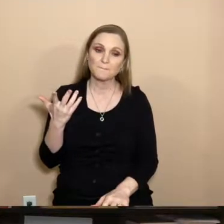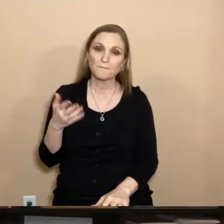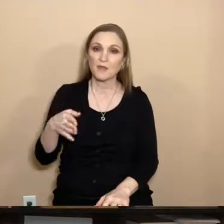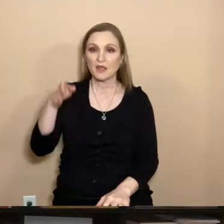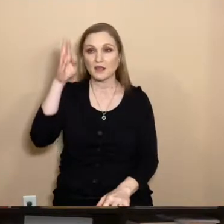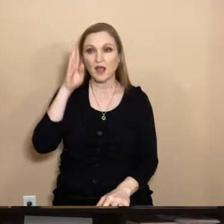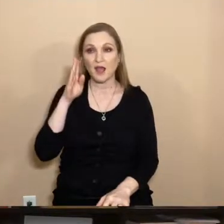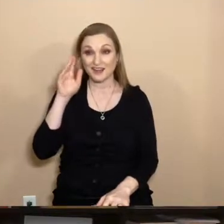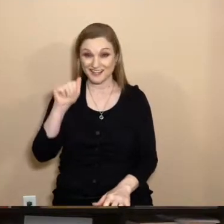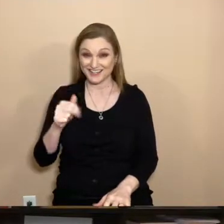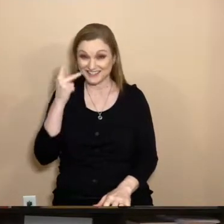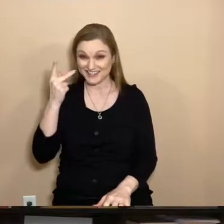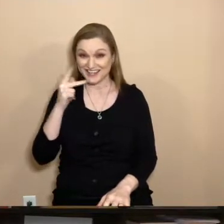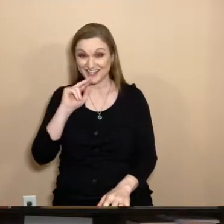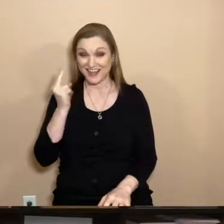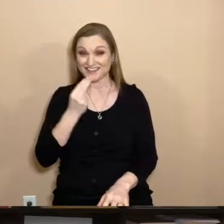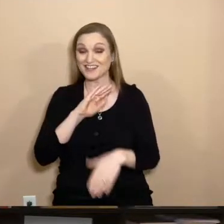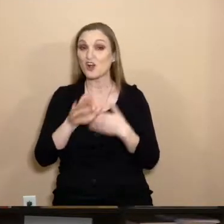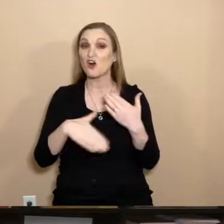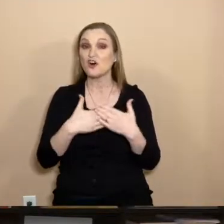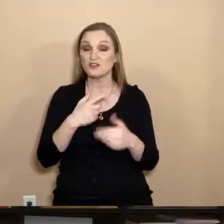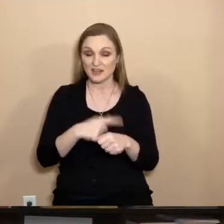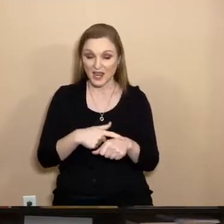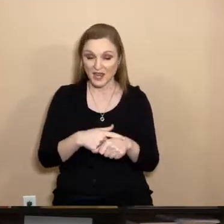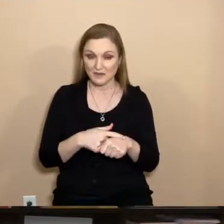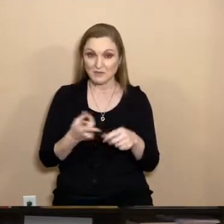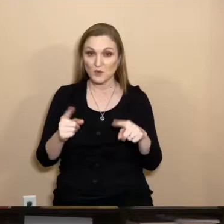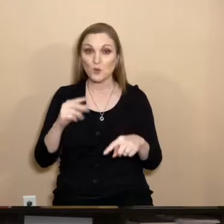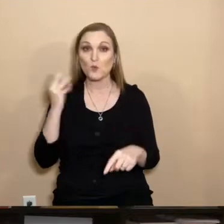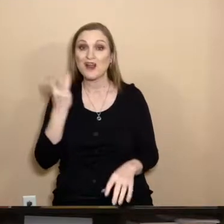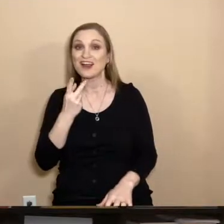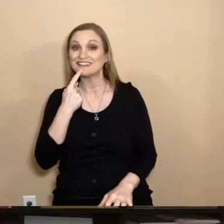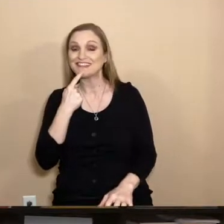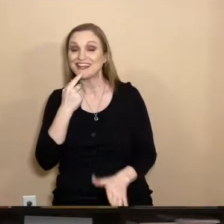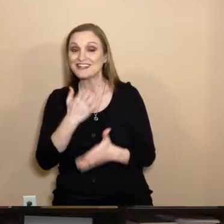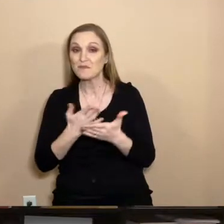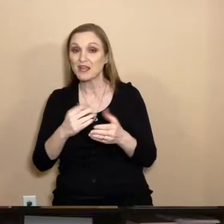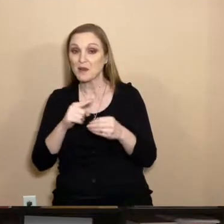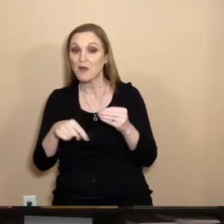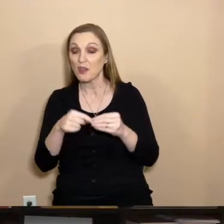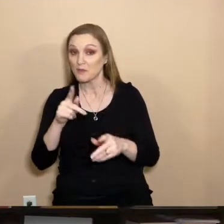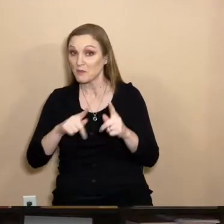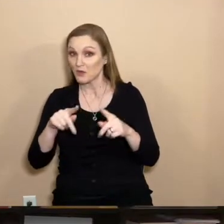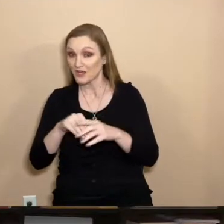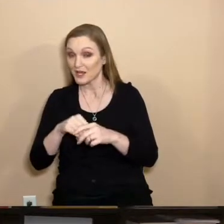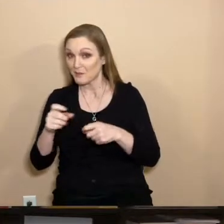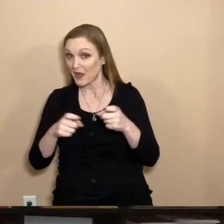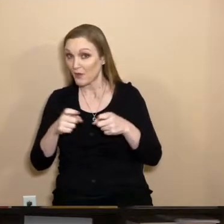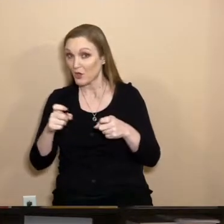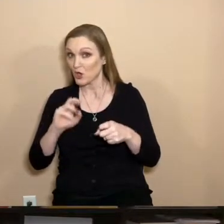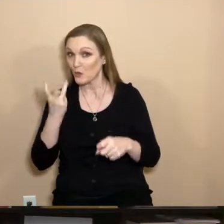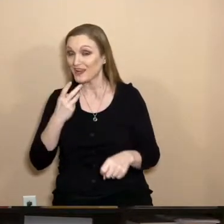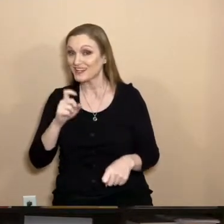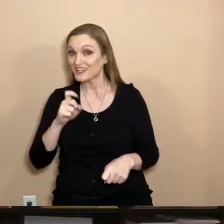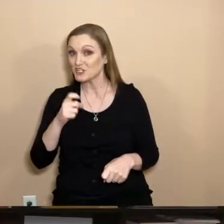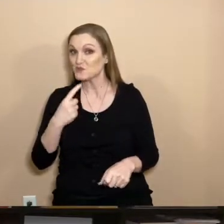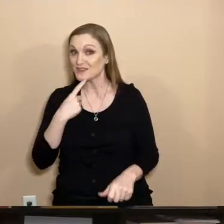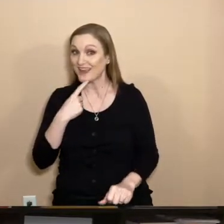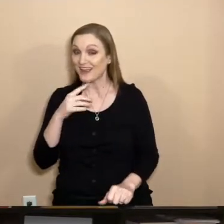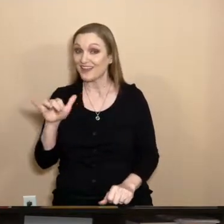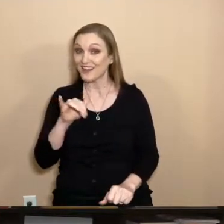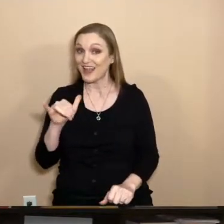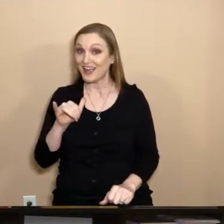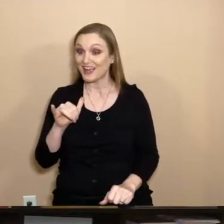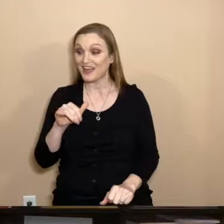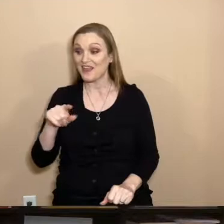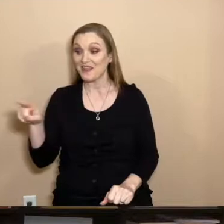God can see us at all times. And when we're, saying something about those who are in power, we need to say it as though we're assuming